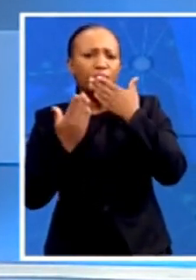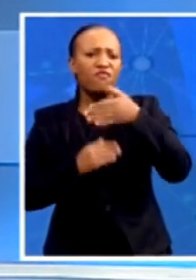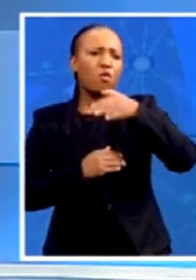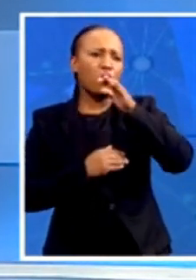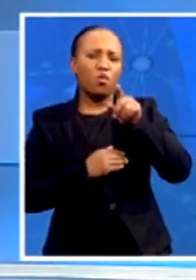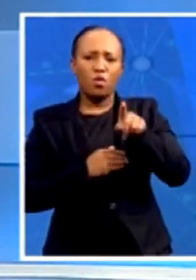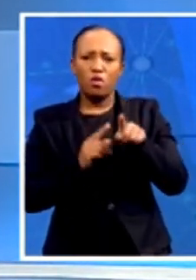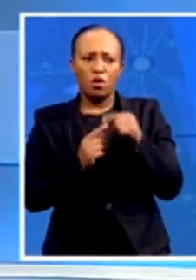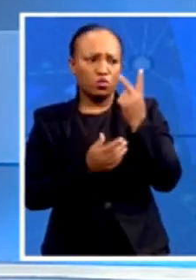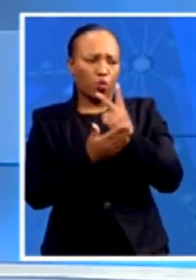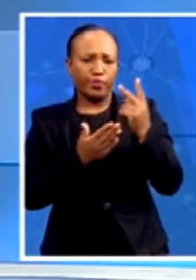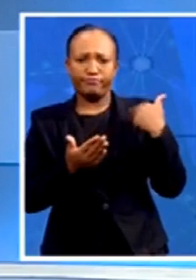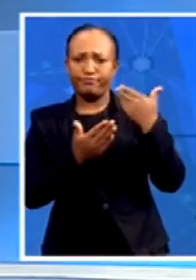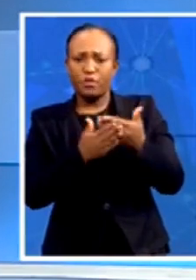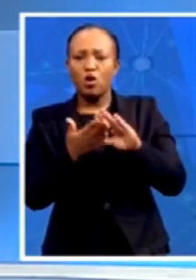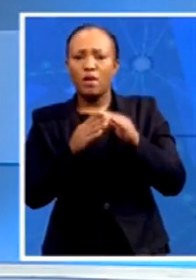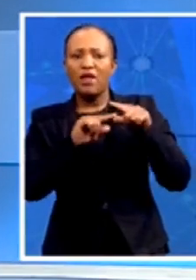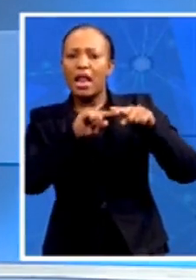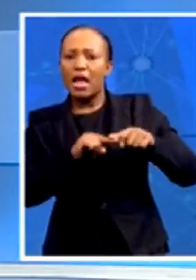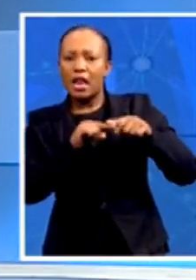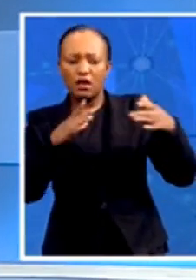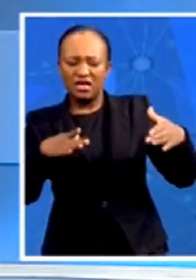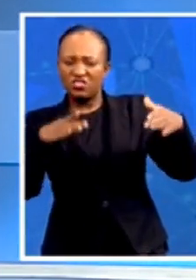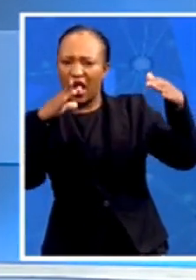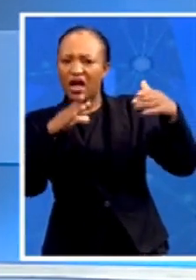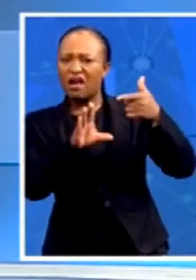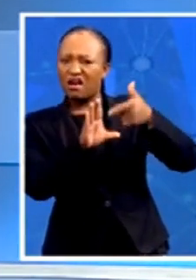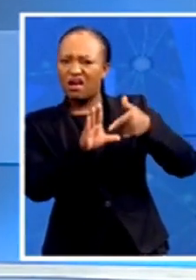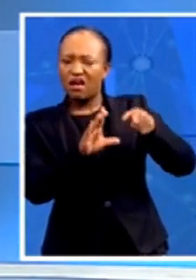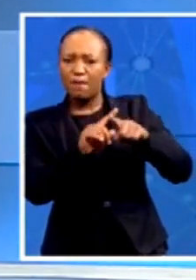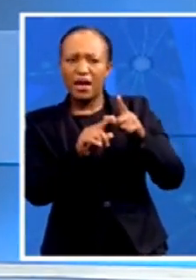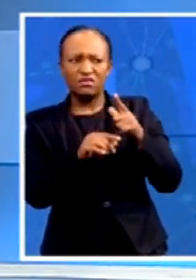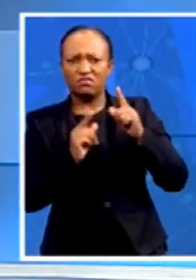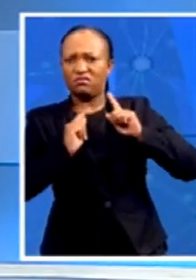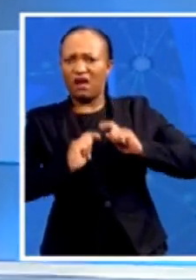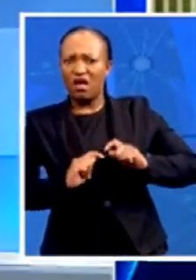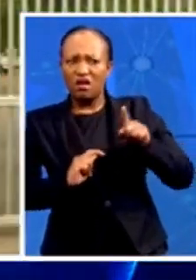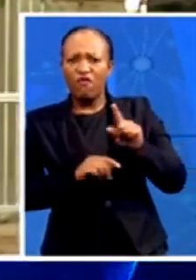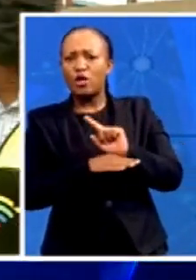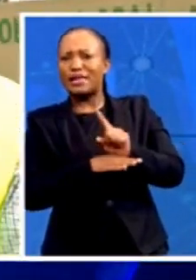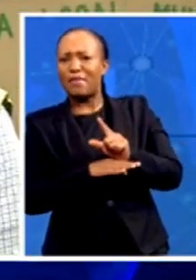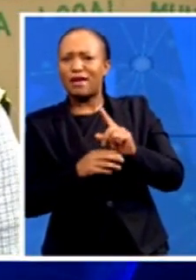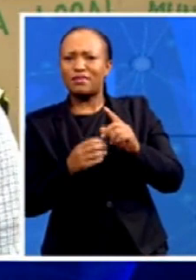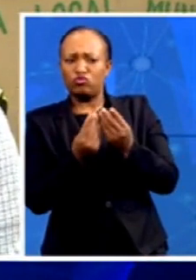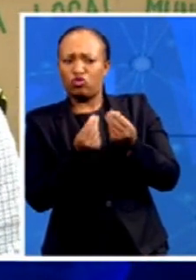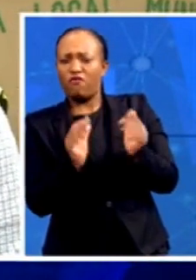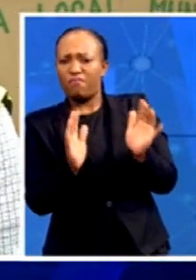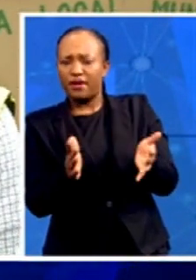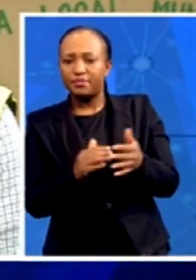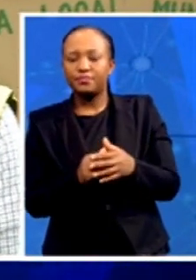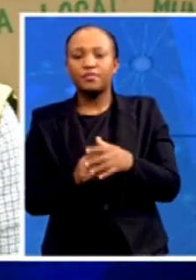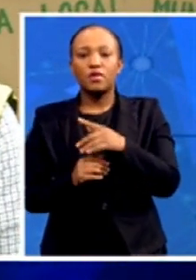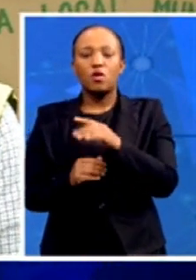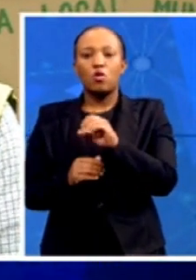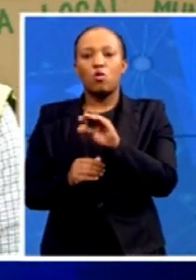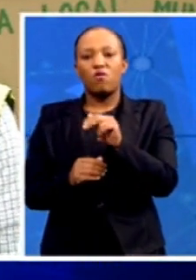on tankers. They say that they are tired of temporary solutions. For more on this, let's now bring in our reporter, Ofentse Setimo. Ofentse, very good morning to you. Thank you so much for joining